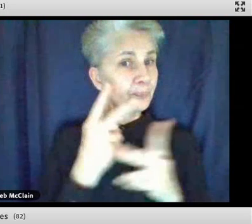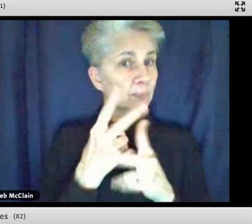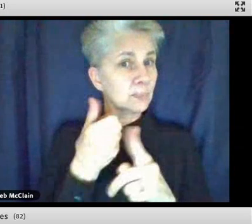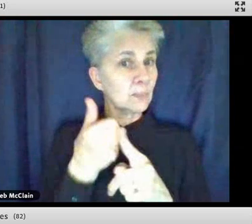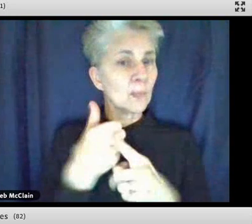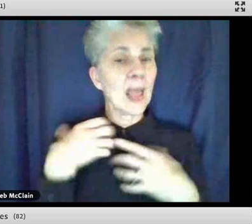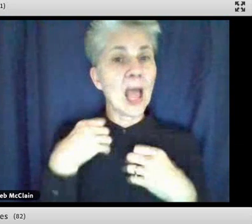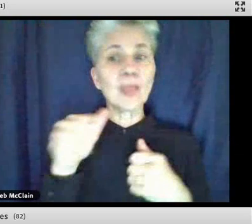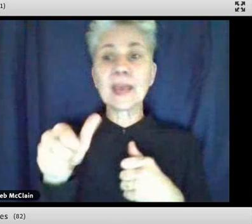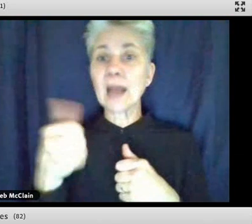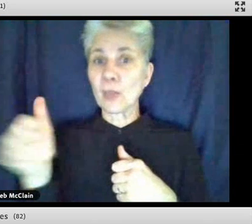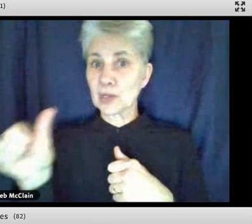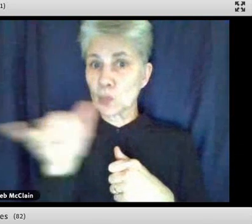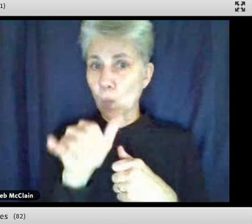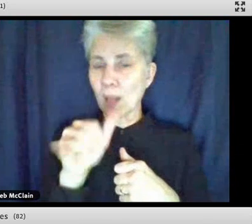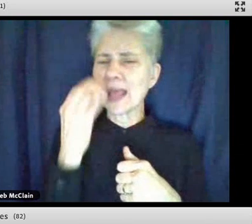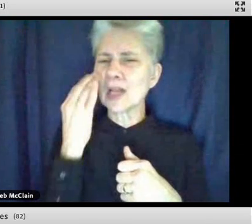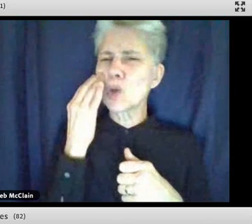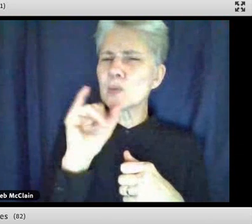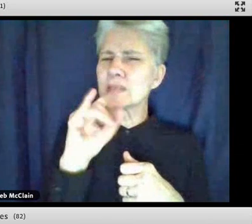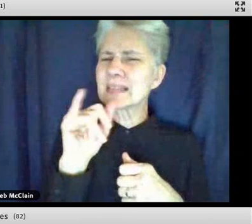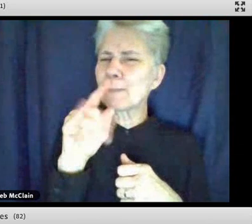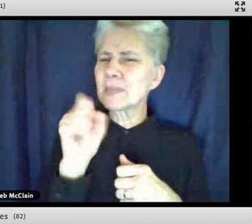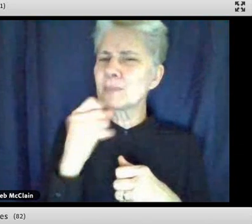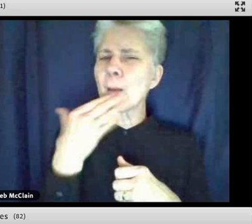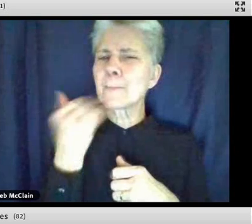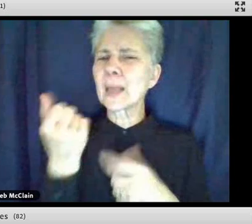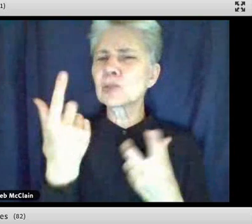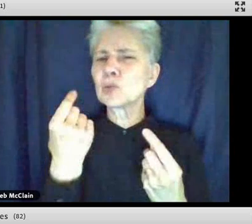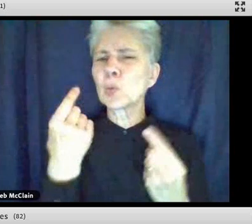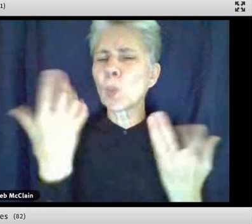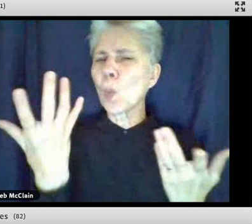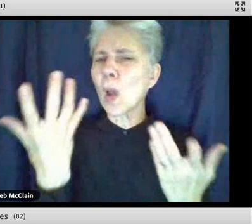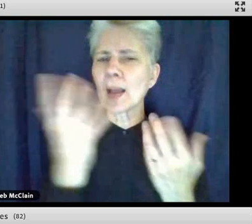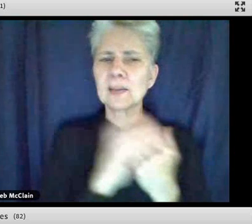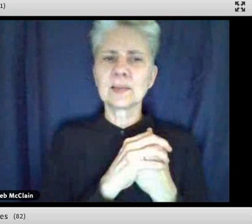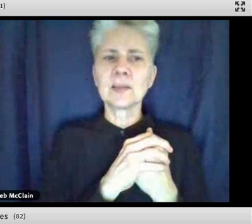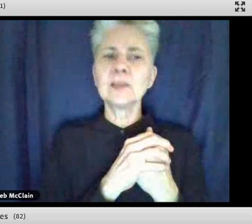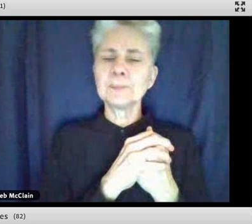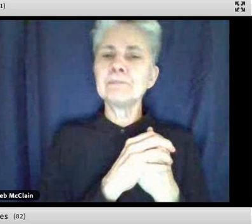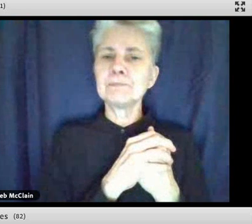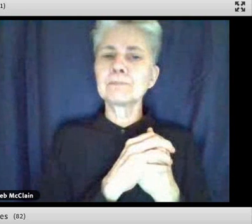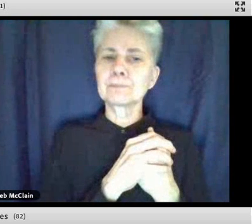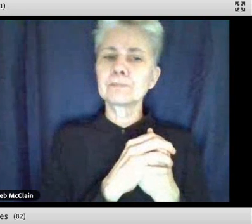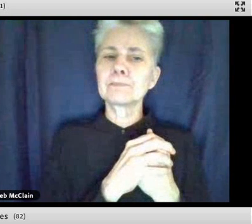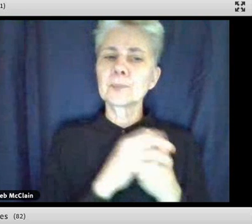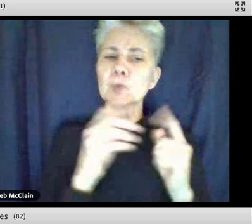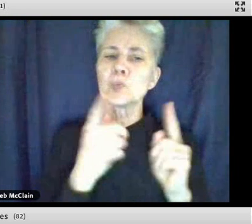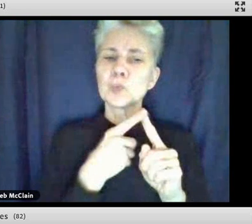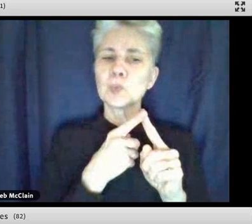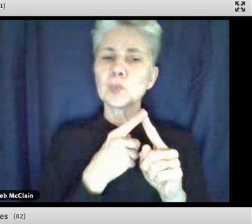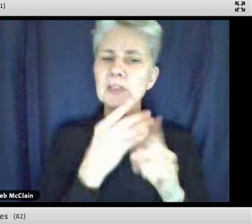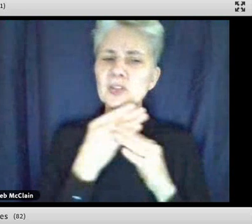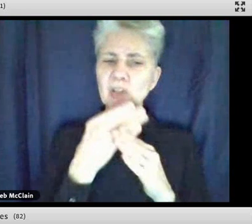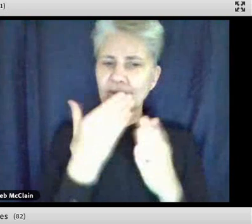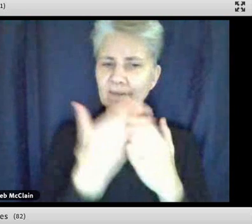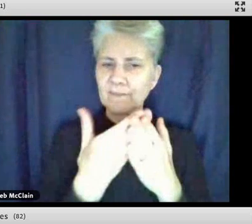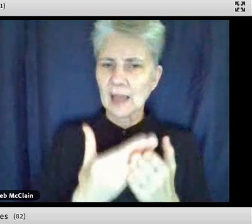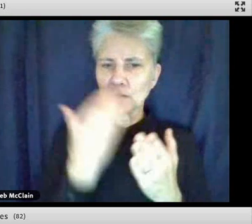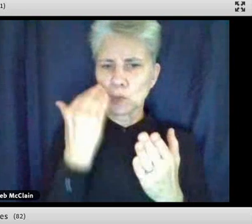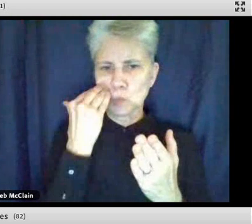others healthy, and know the symptoms. So the best thing that we can do is to share the facts and to know